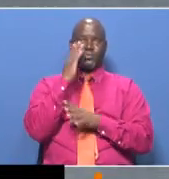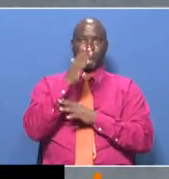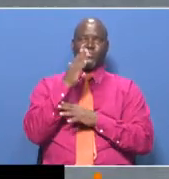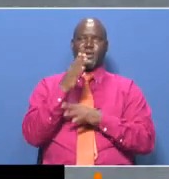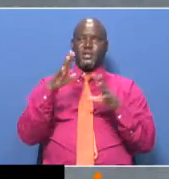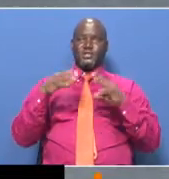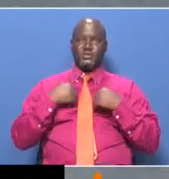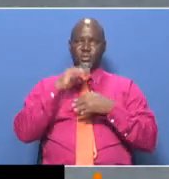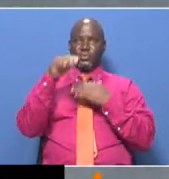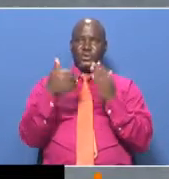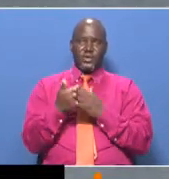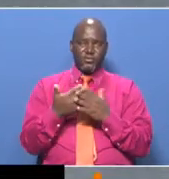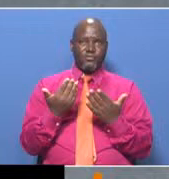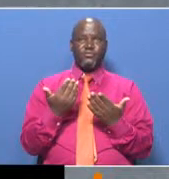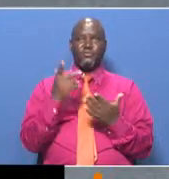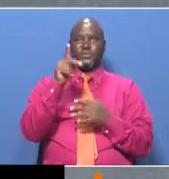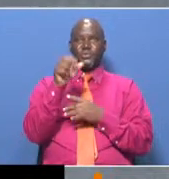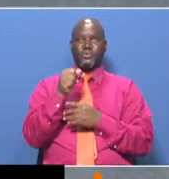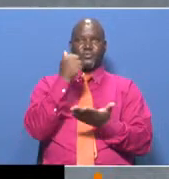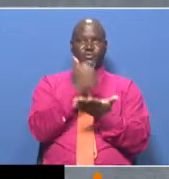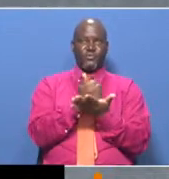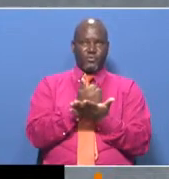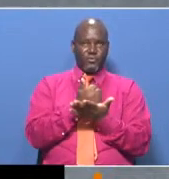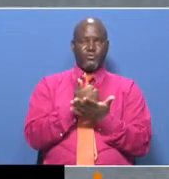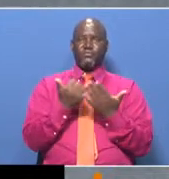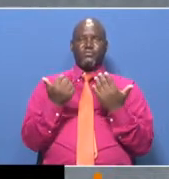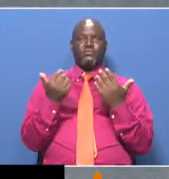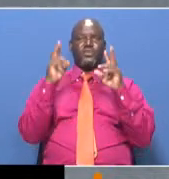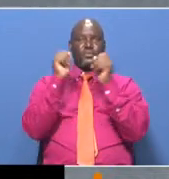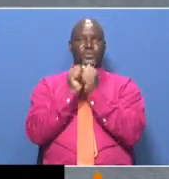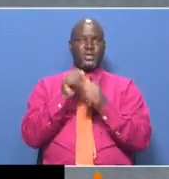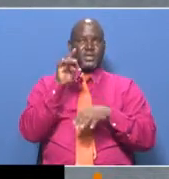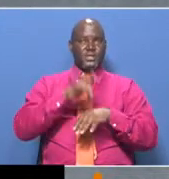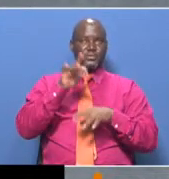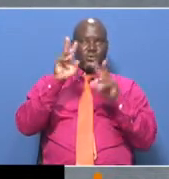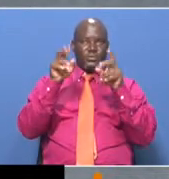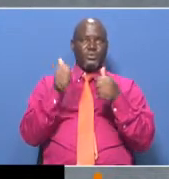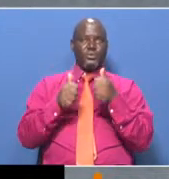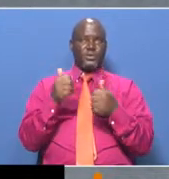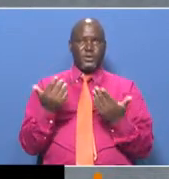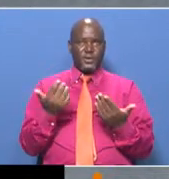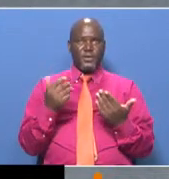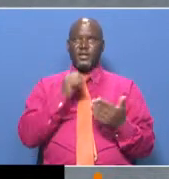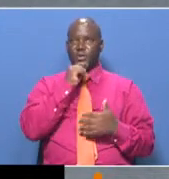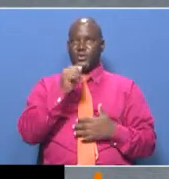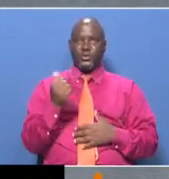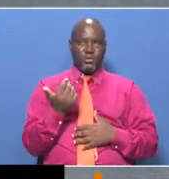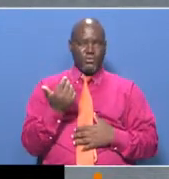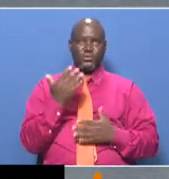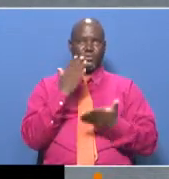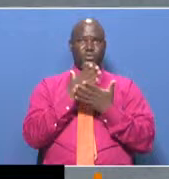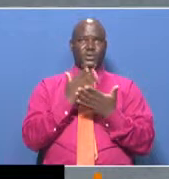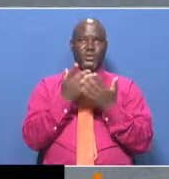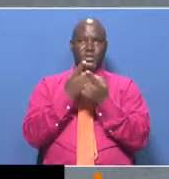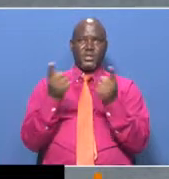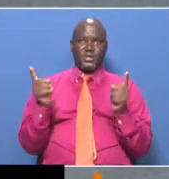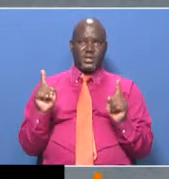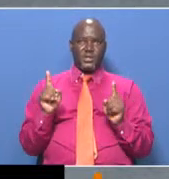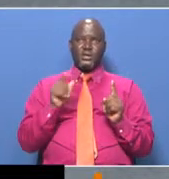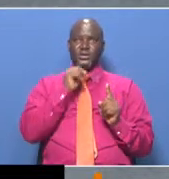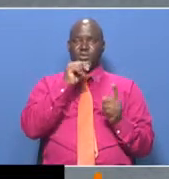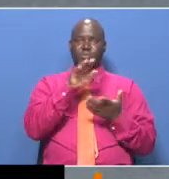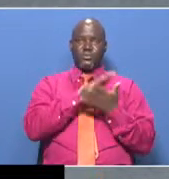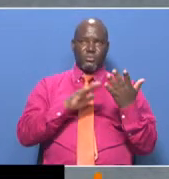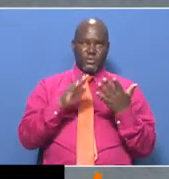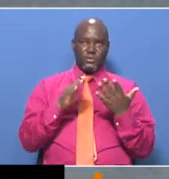accept the office of the Prime Minister. This is a very trivial matter. This is a matter that does not, in fact, this is, no offense,